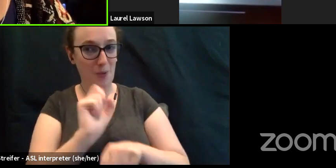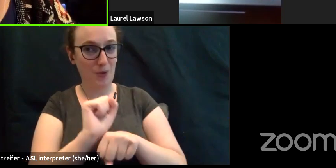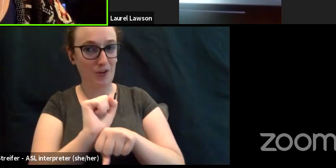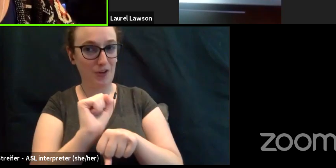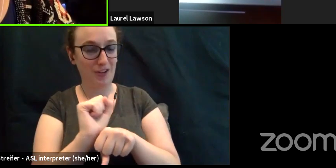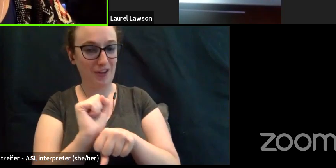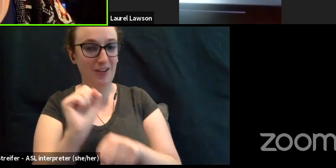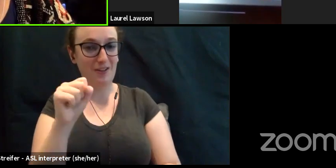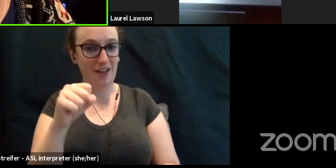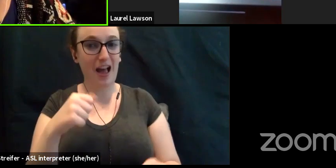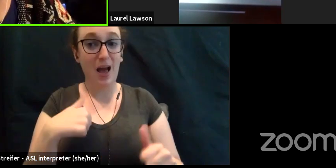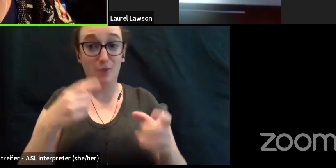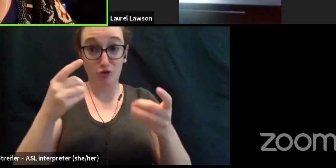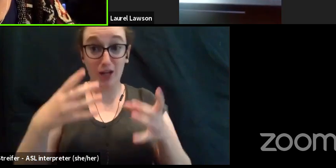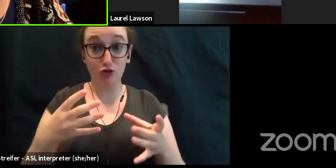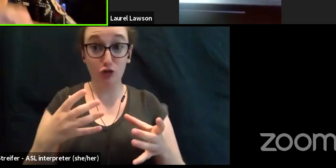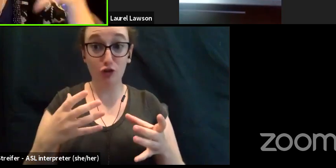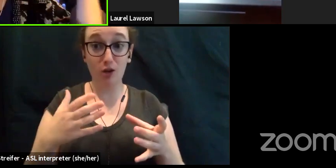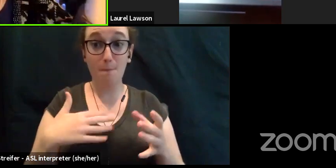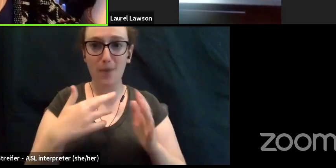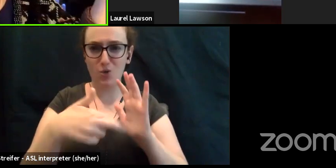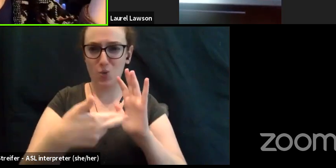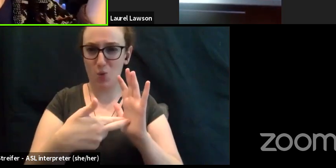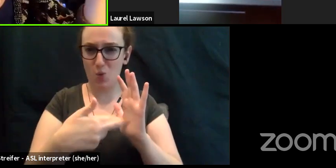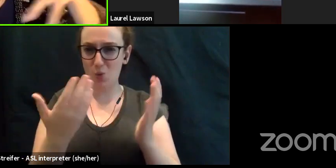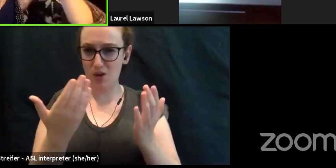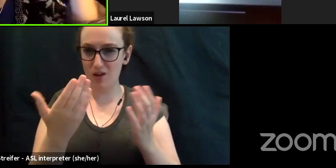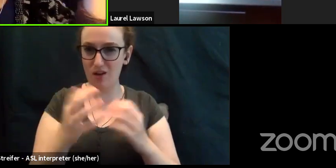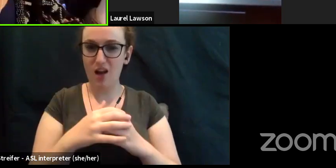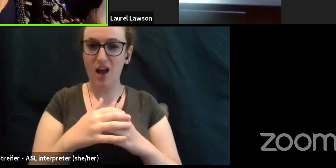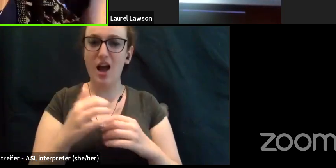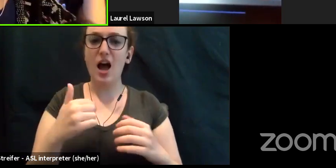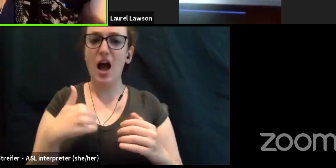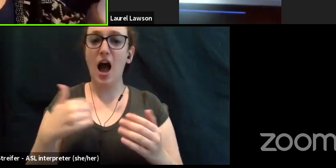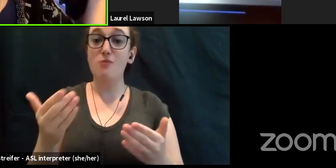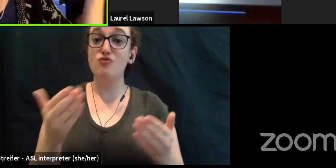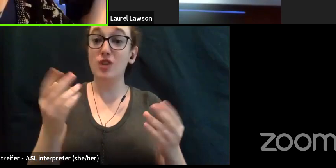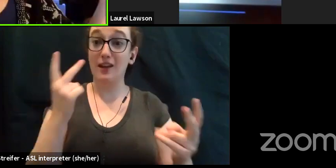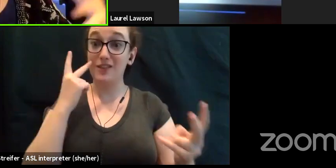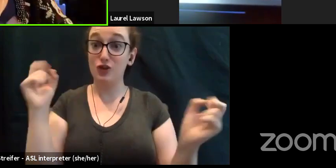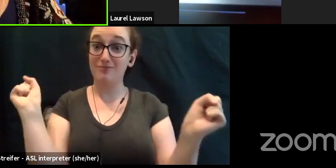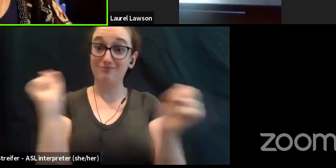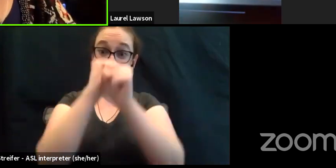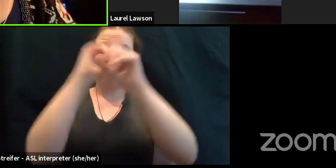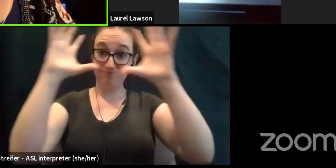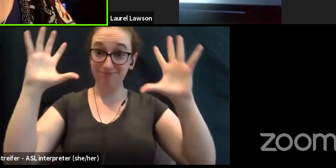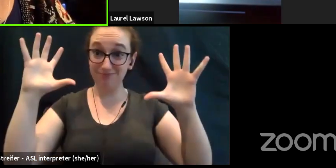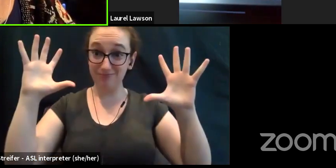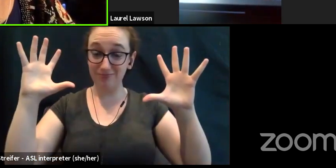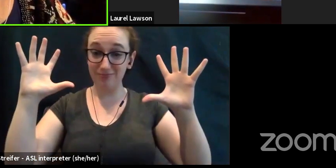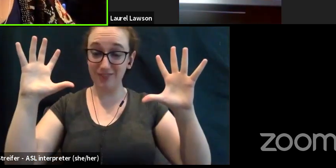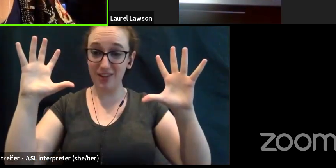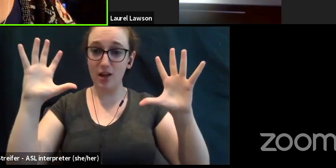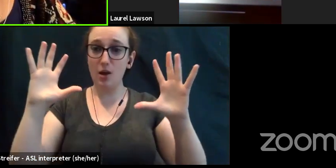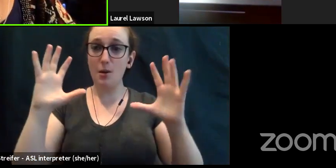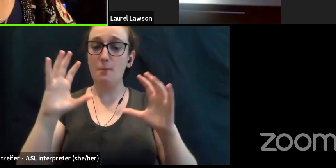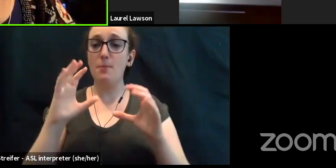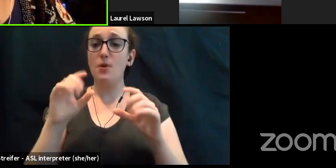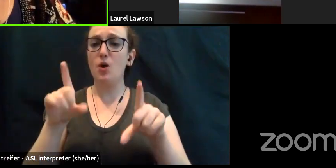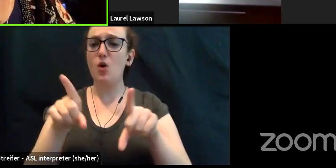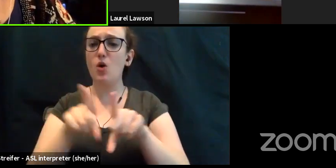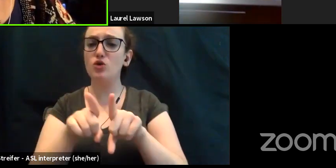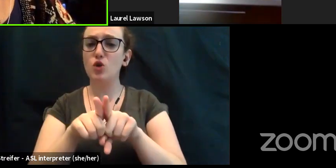my role as a director sometimes to like, in addition to bringing some big vision and being able to hold the space and the whole, but is to like